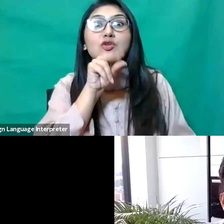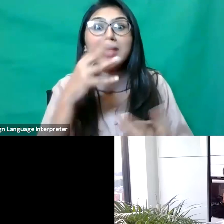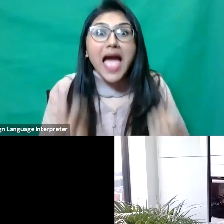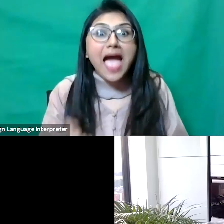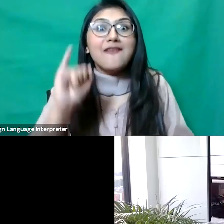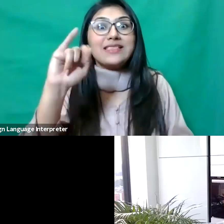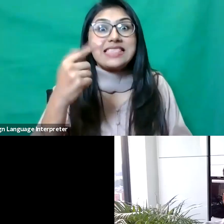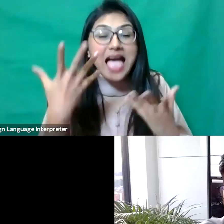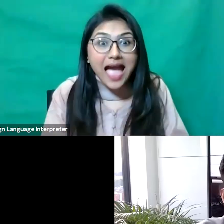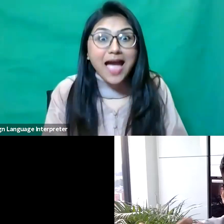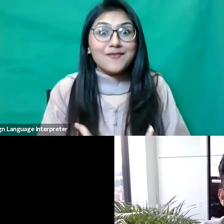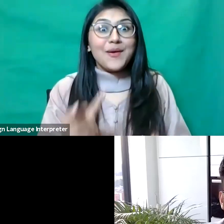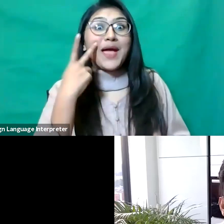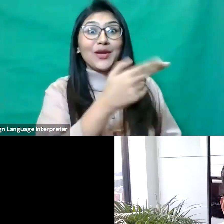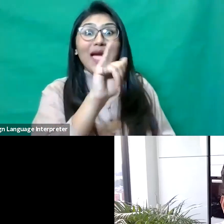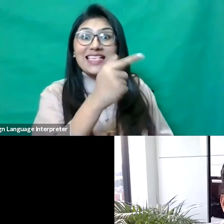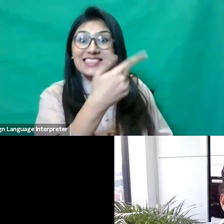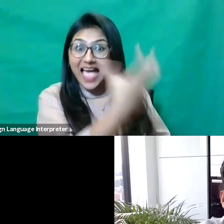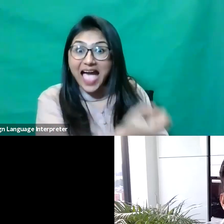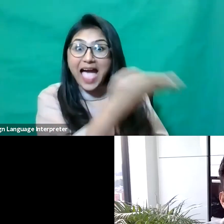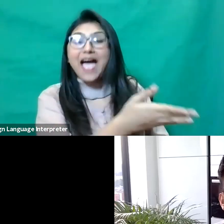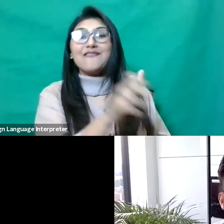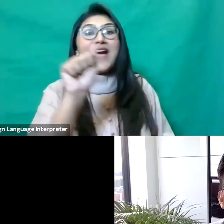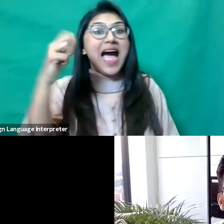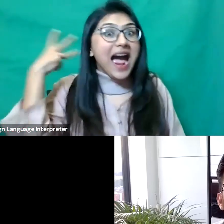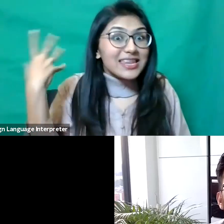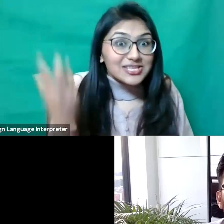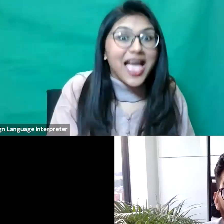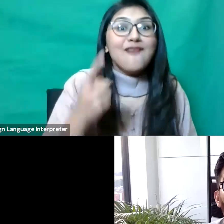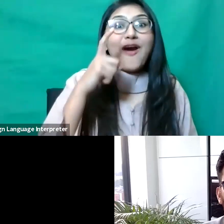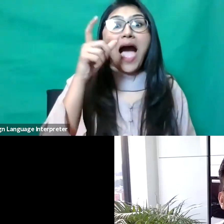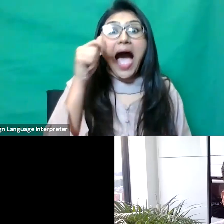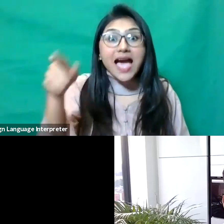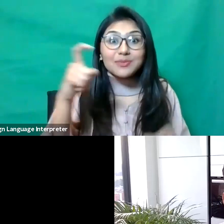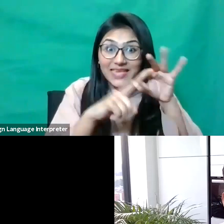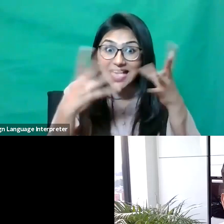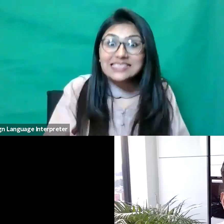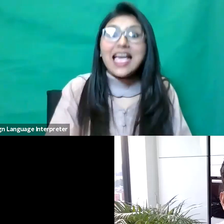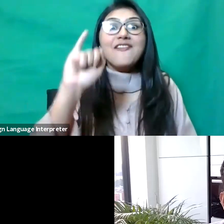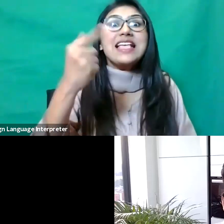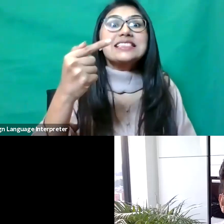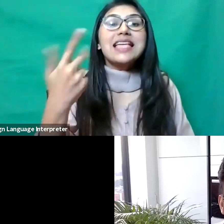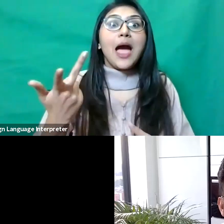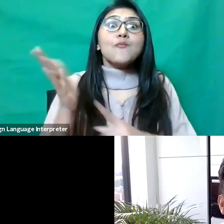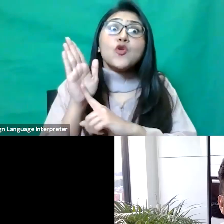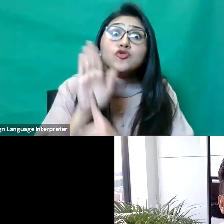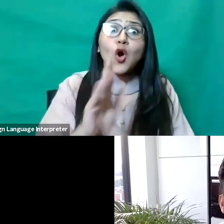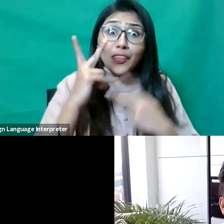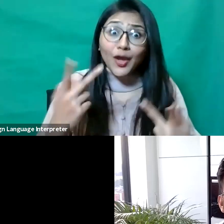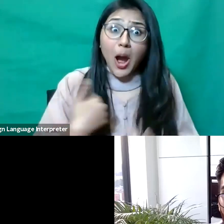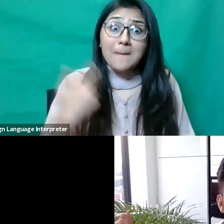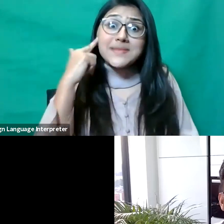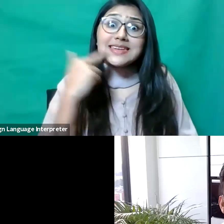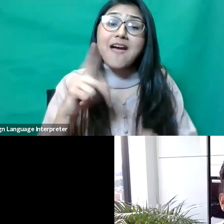like HearAreej or like myself trying to show that people that we can do this and we can raise